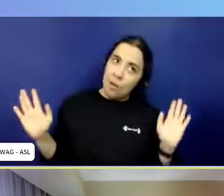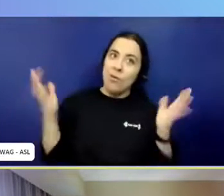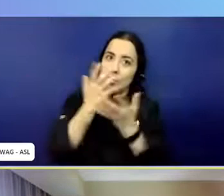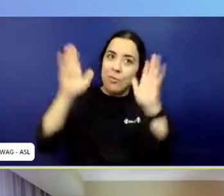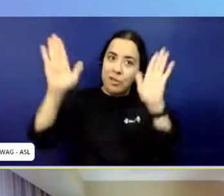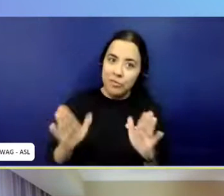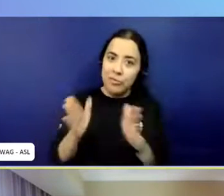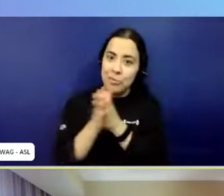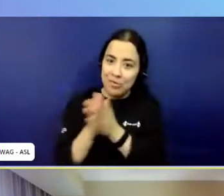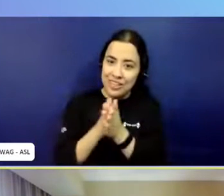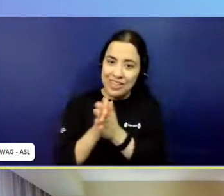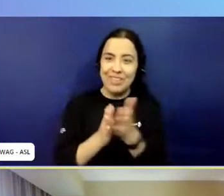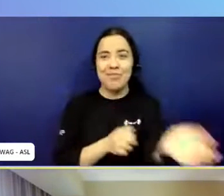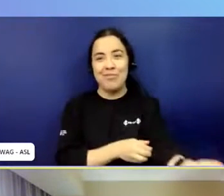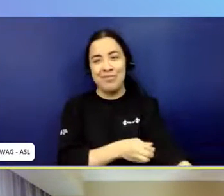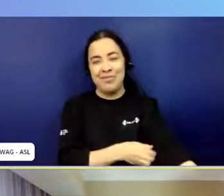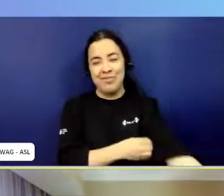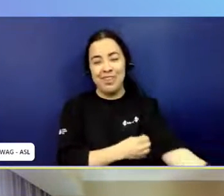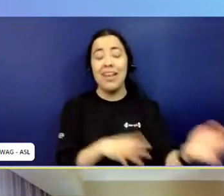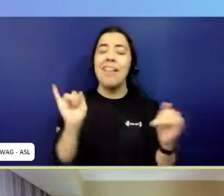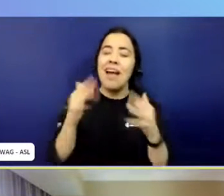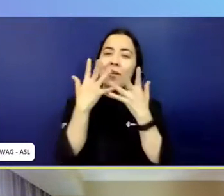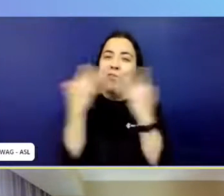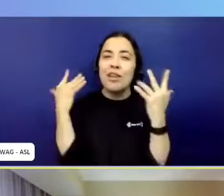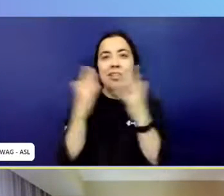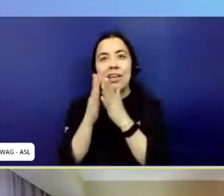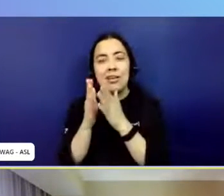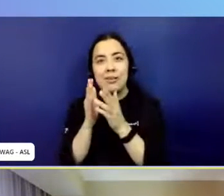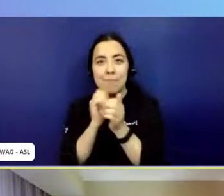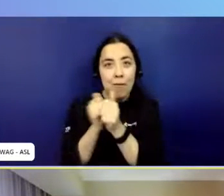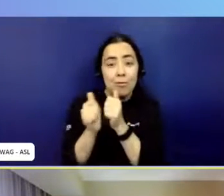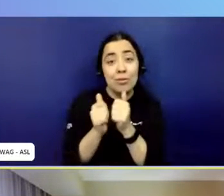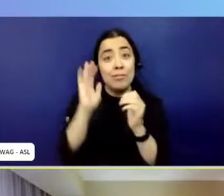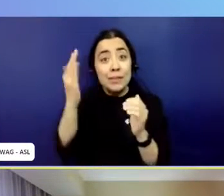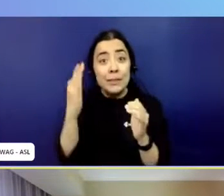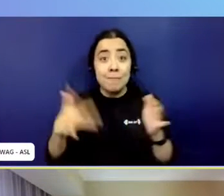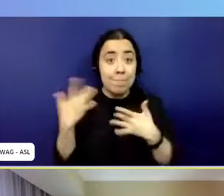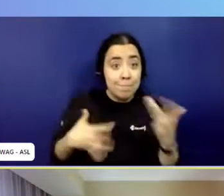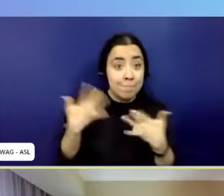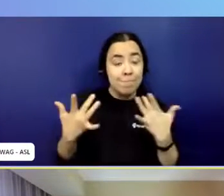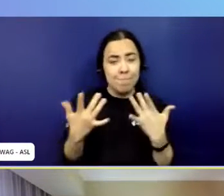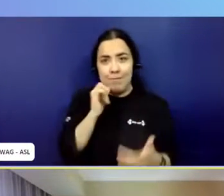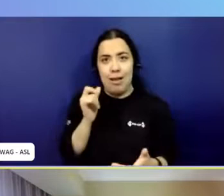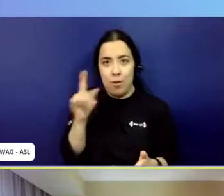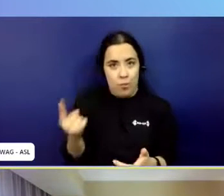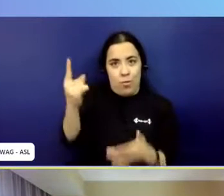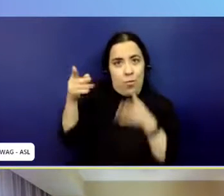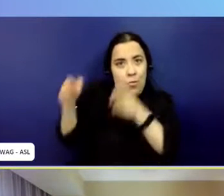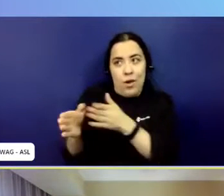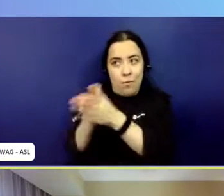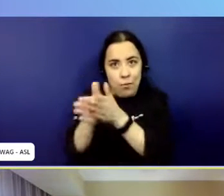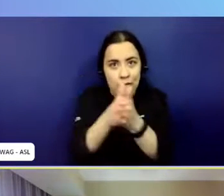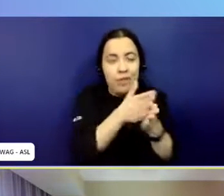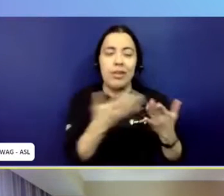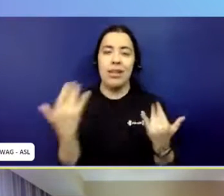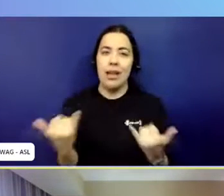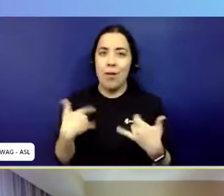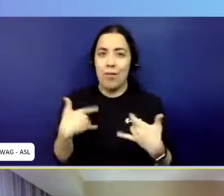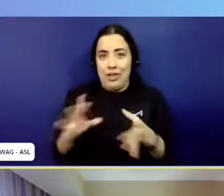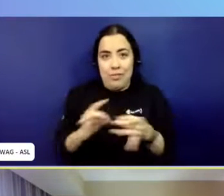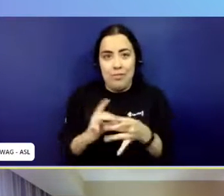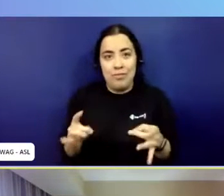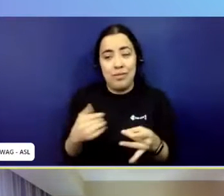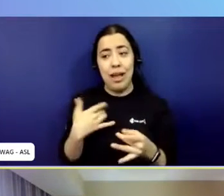okay? So friendly competition, it can be exciting. It's not the only way to motivate. As we mentioned, we've